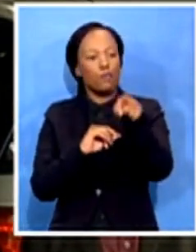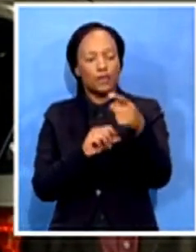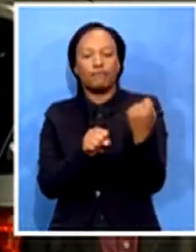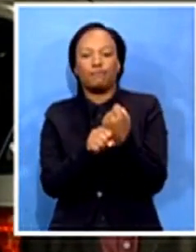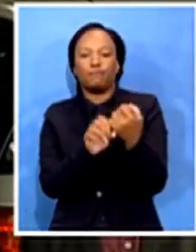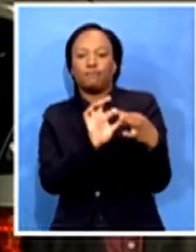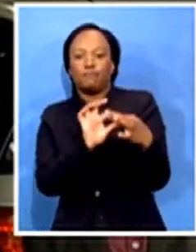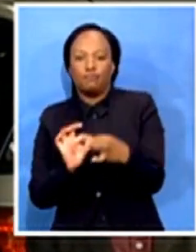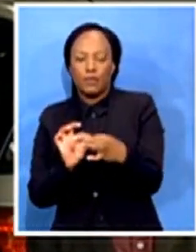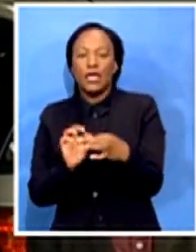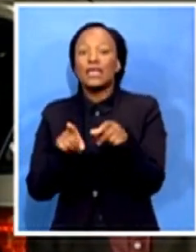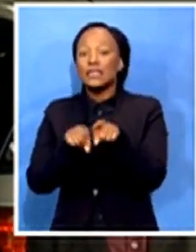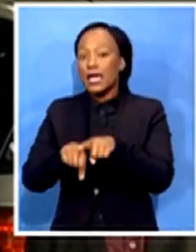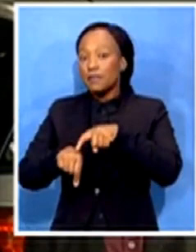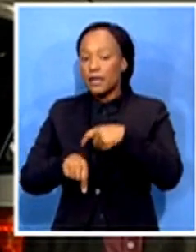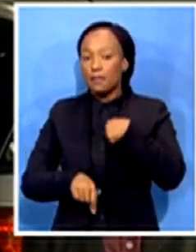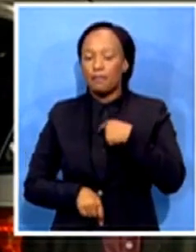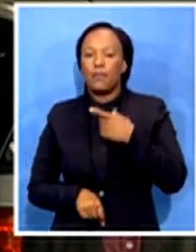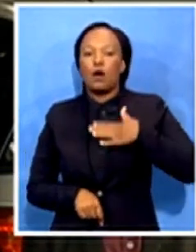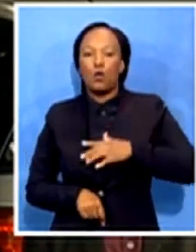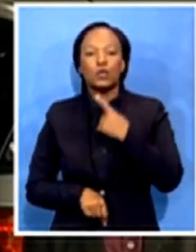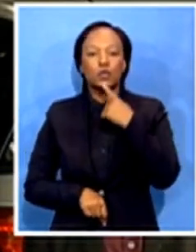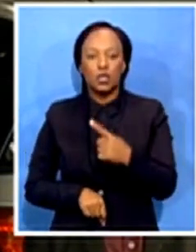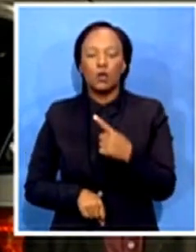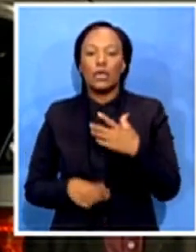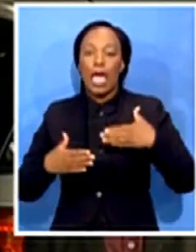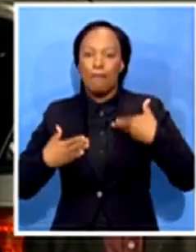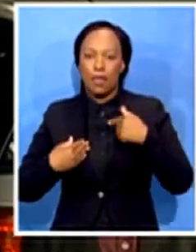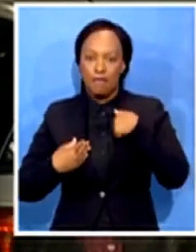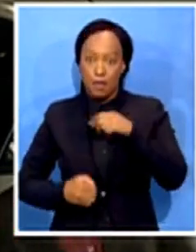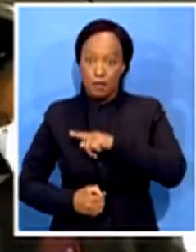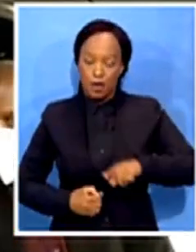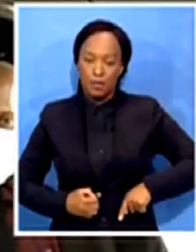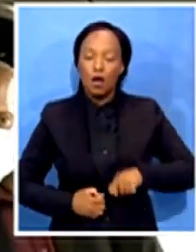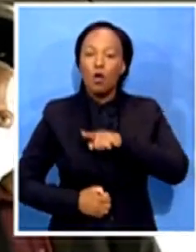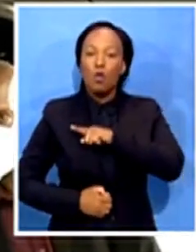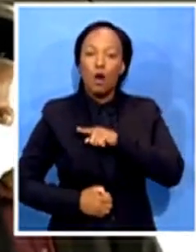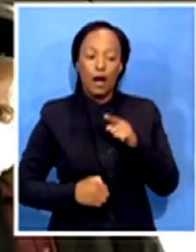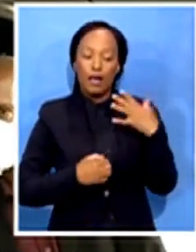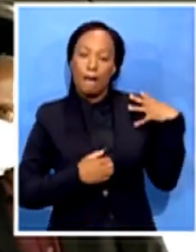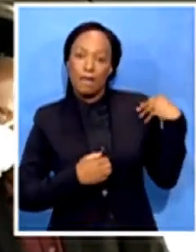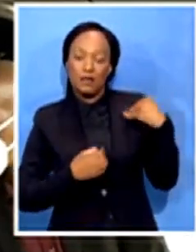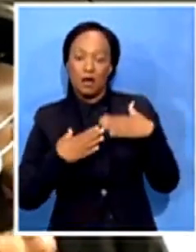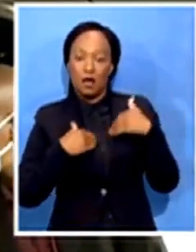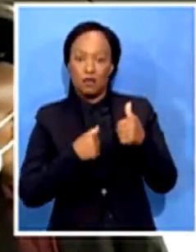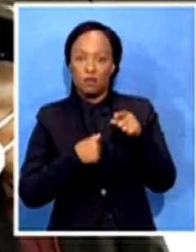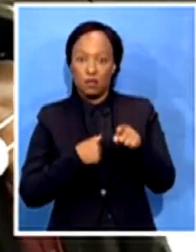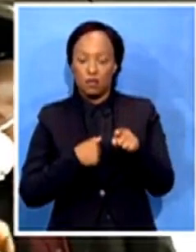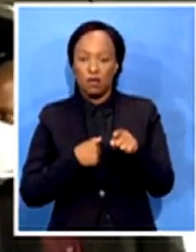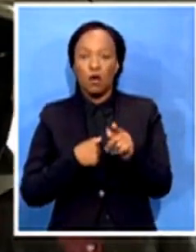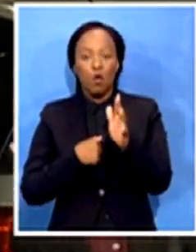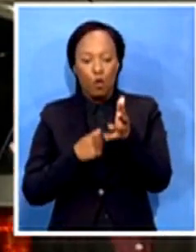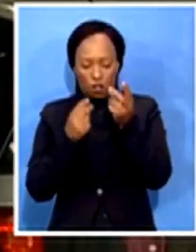Minister of Health has announced that the country will be able to move much quicker on the